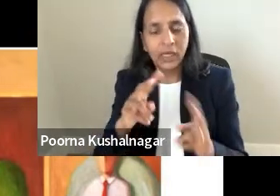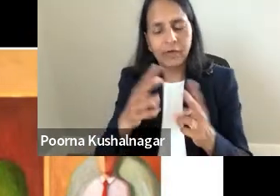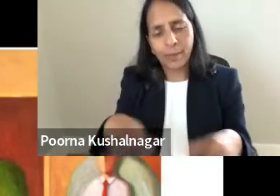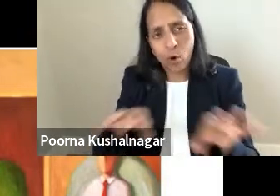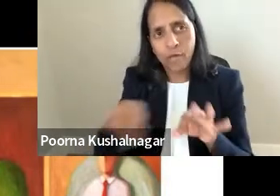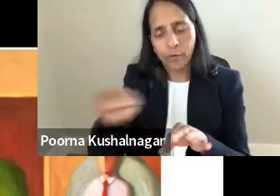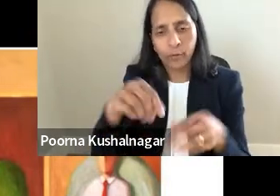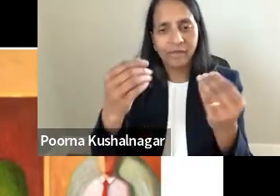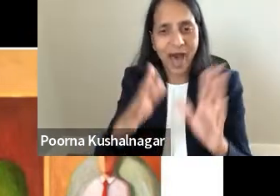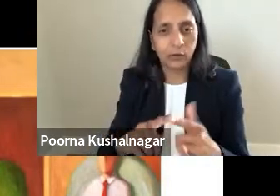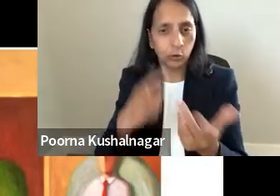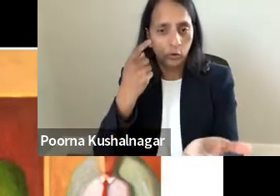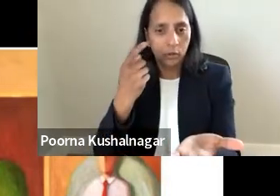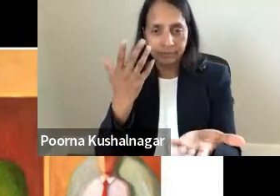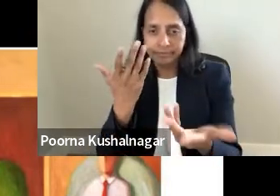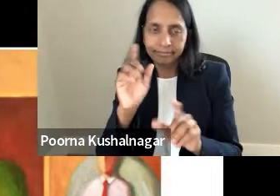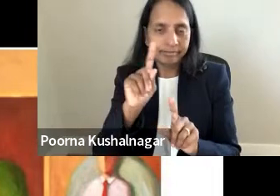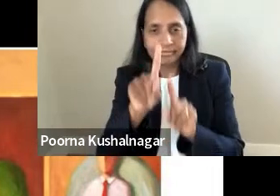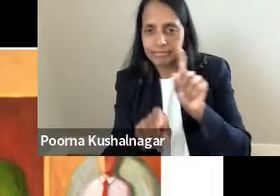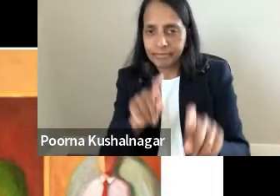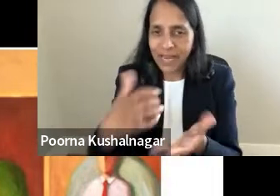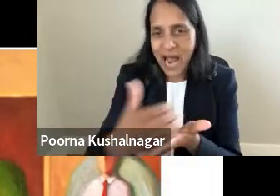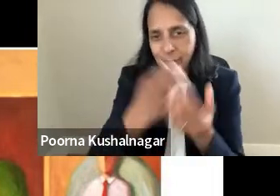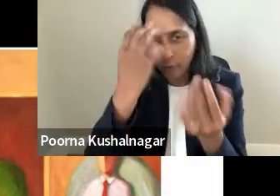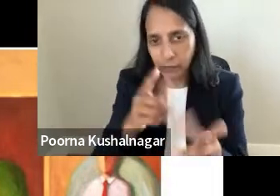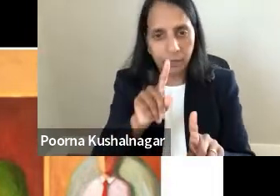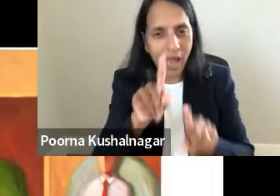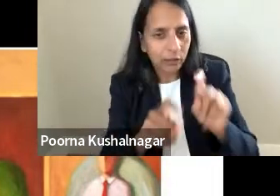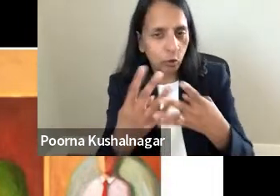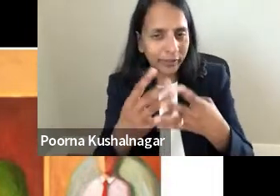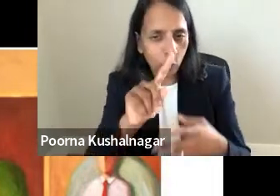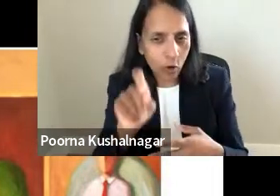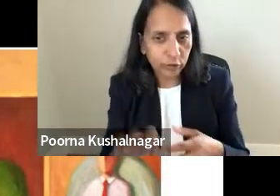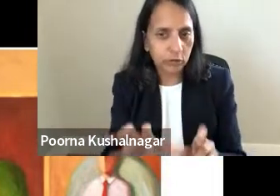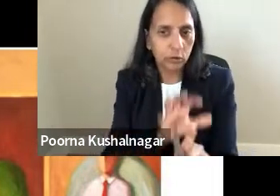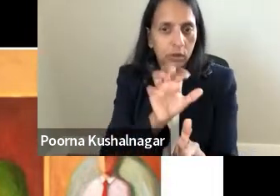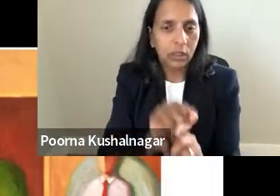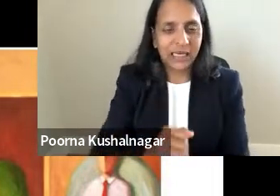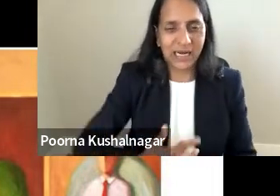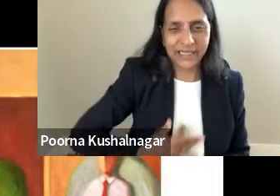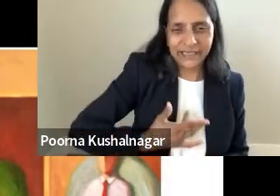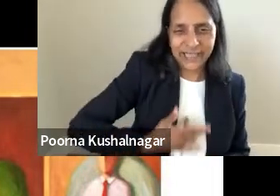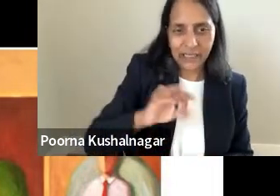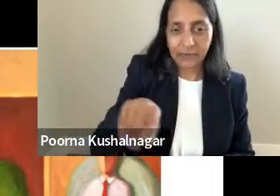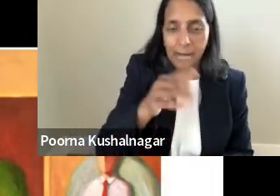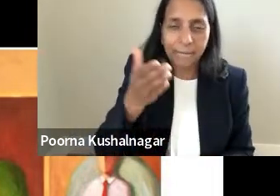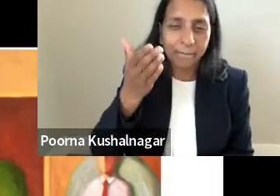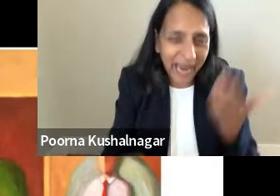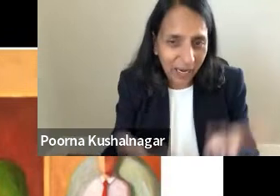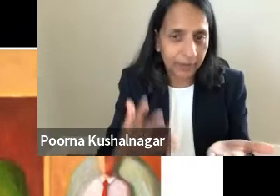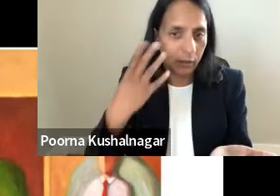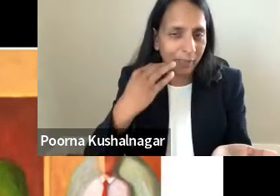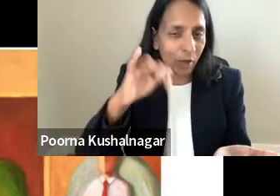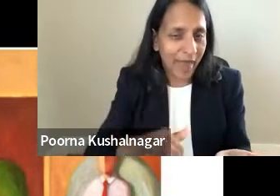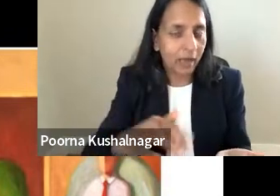young children. It's very important for the provider to collect this information, ask these screening questions